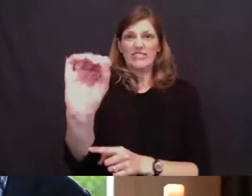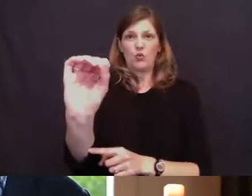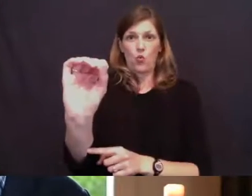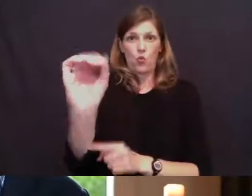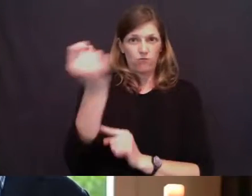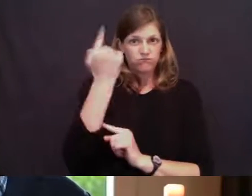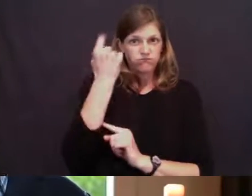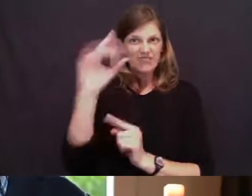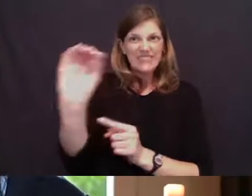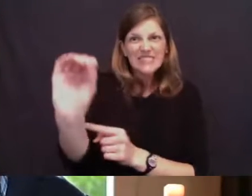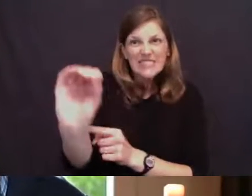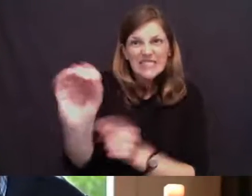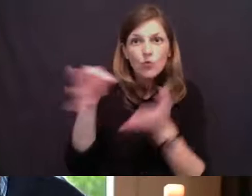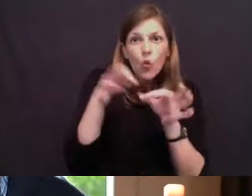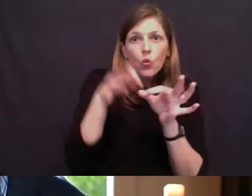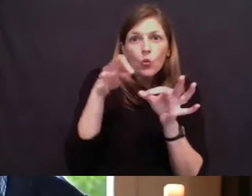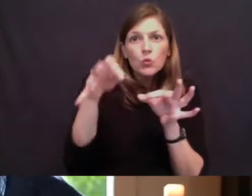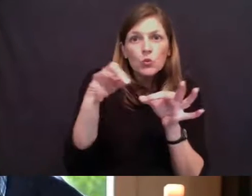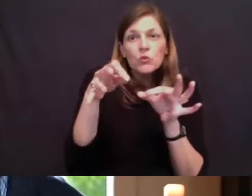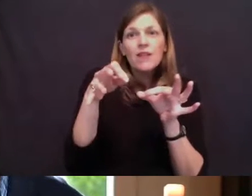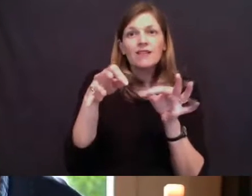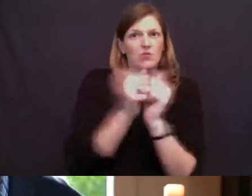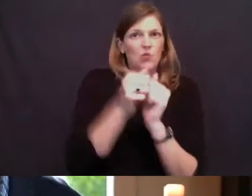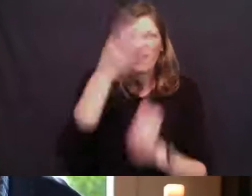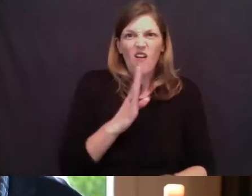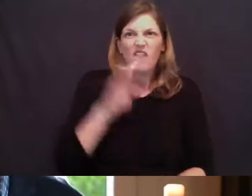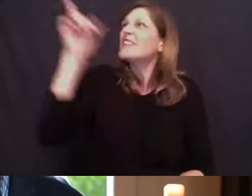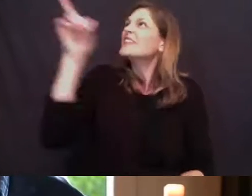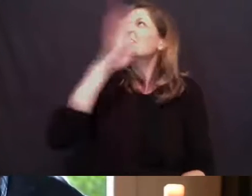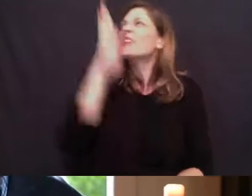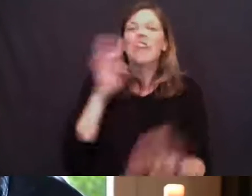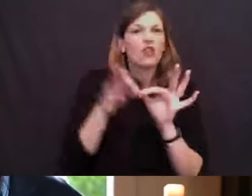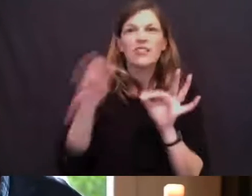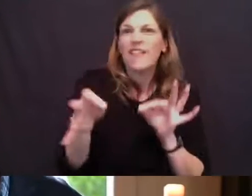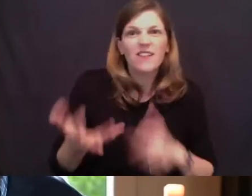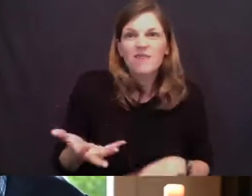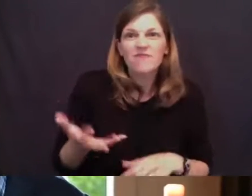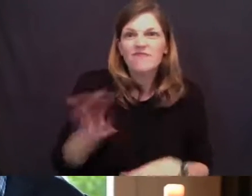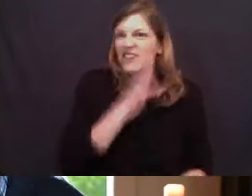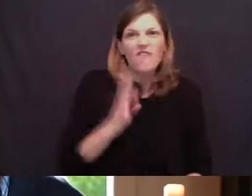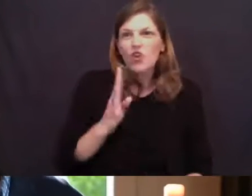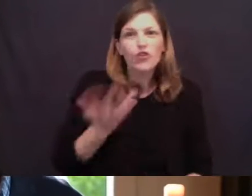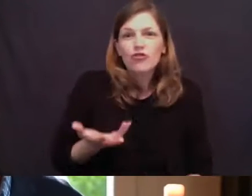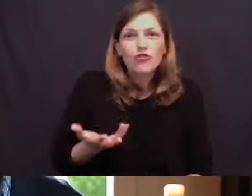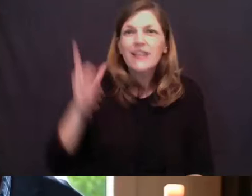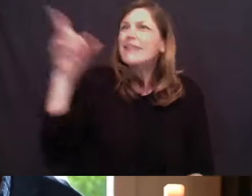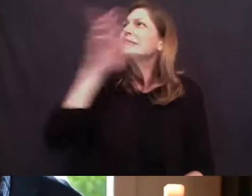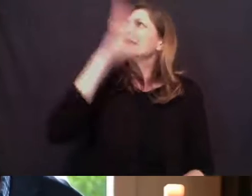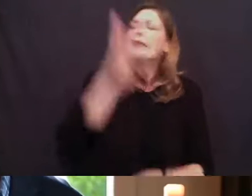listen, there are zero delays with God. God is never delayed. God is never delayed. God is never